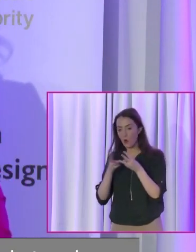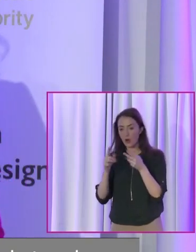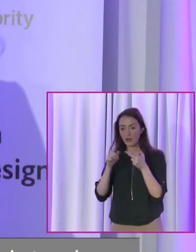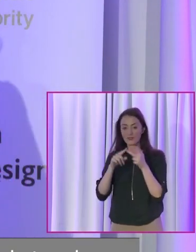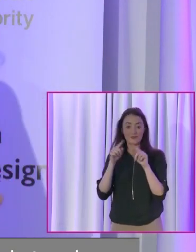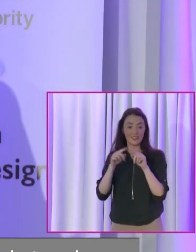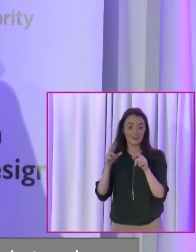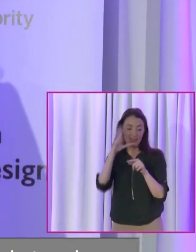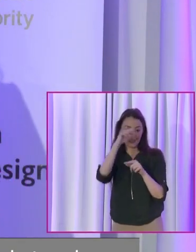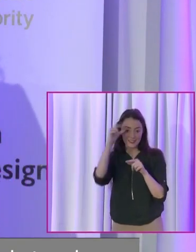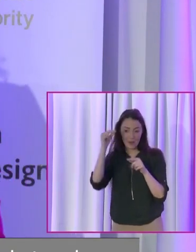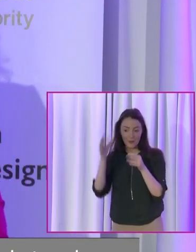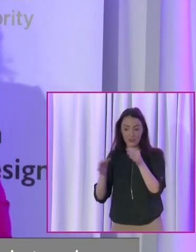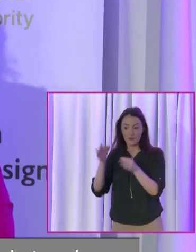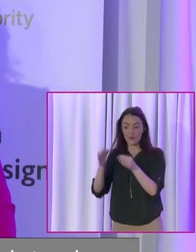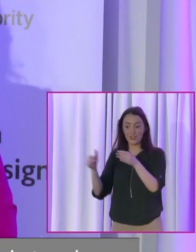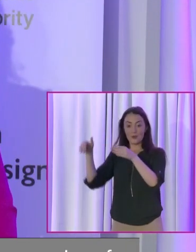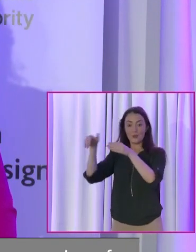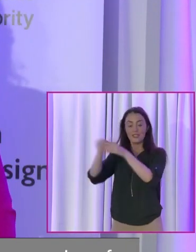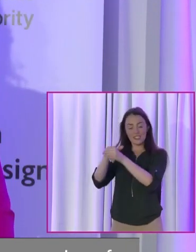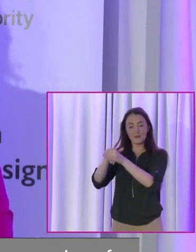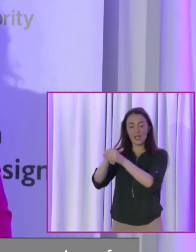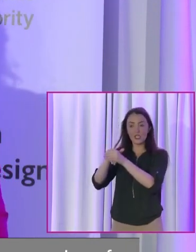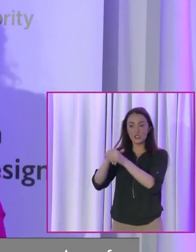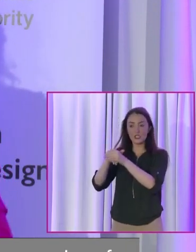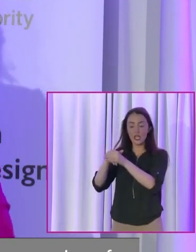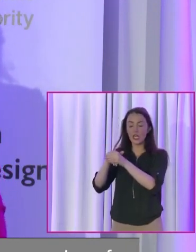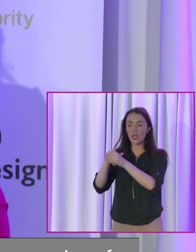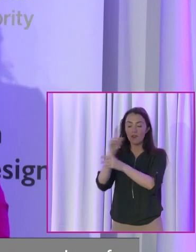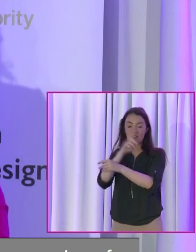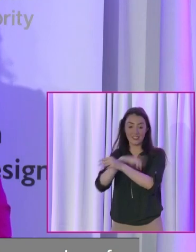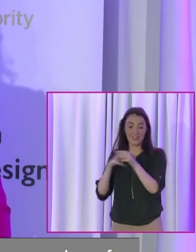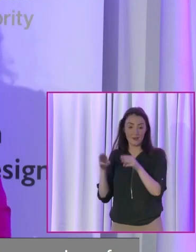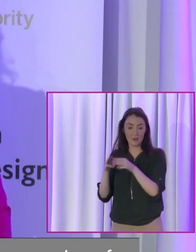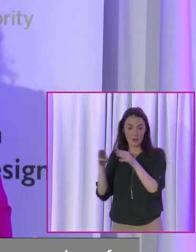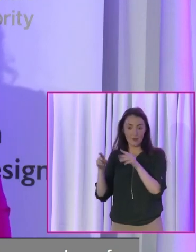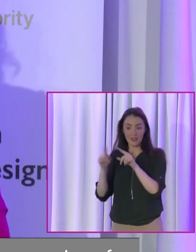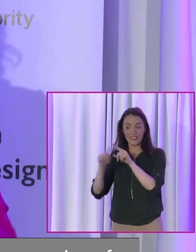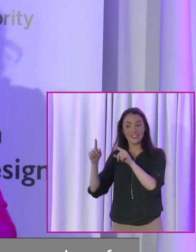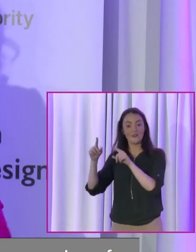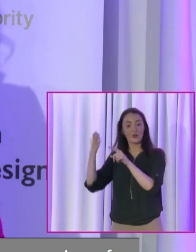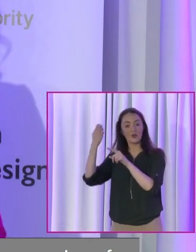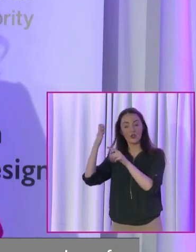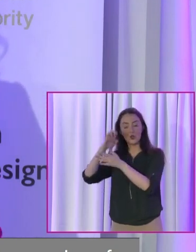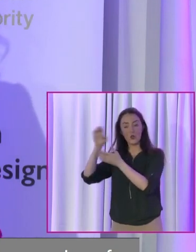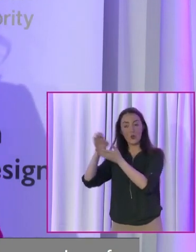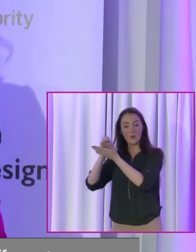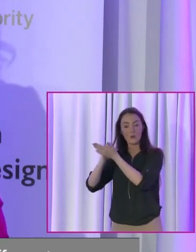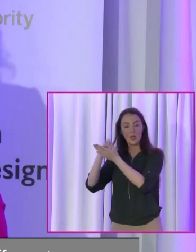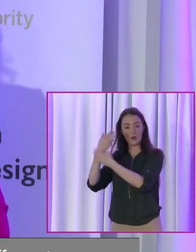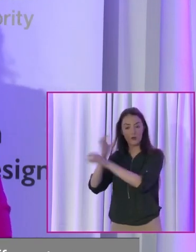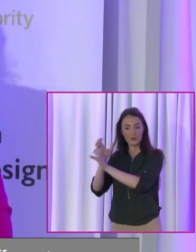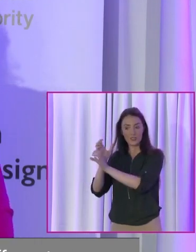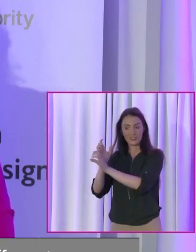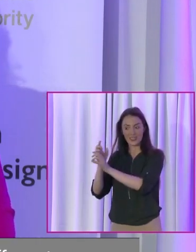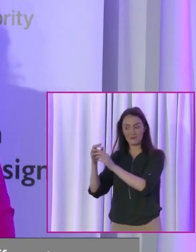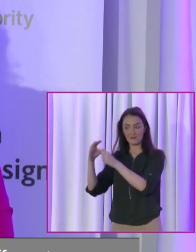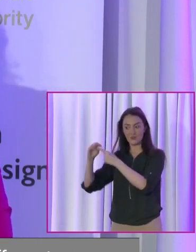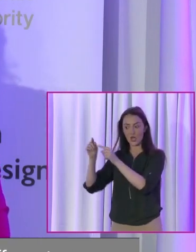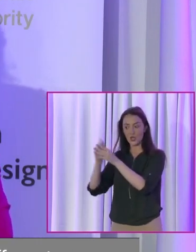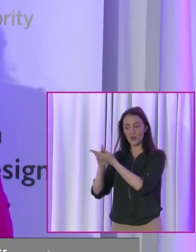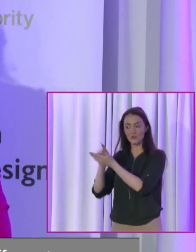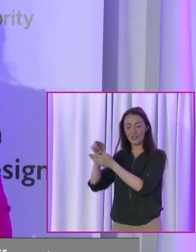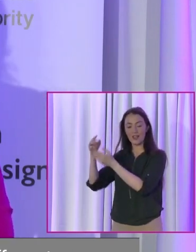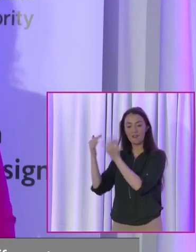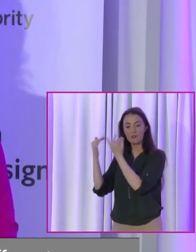different examples of political participation of disabled peoples in different European countries, and to apply those to an Irish